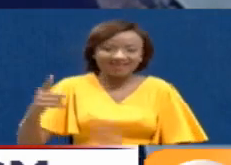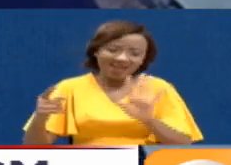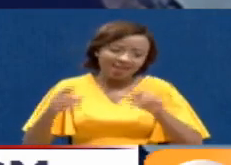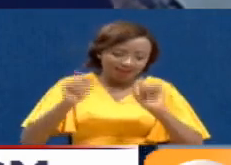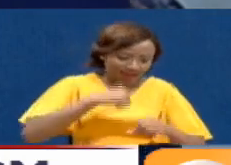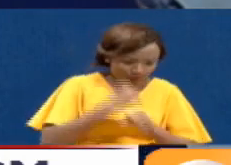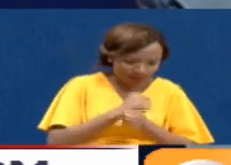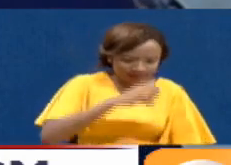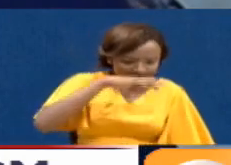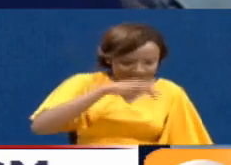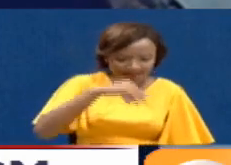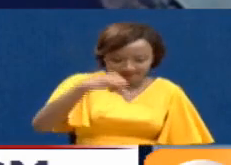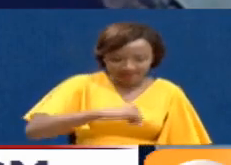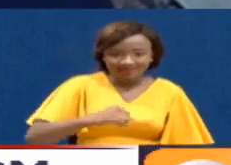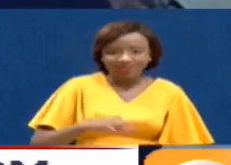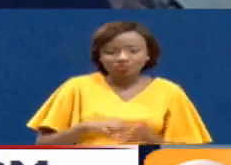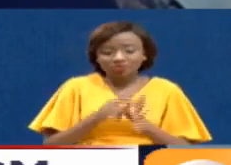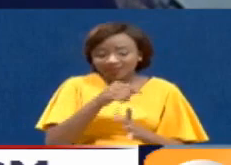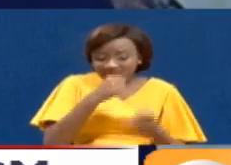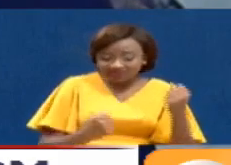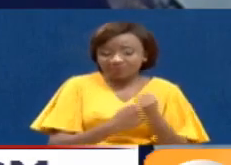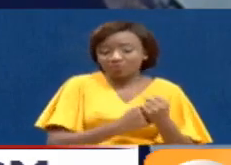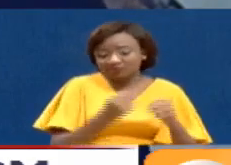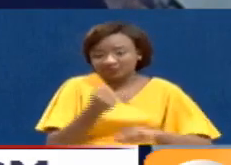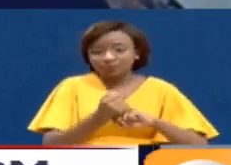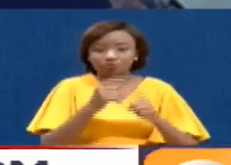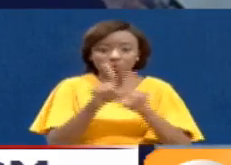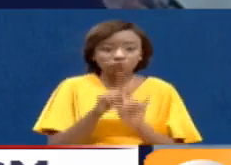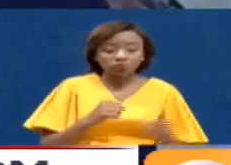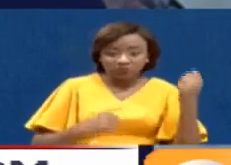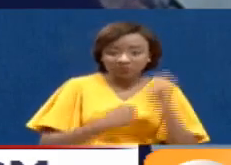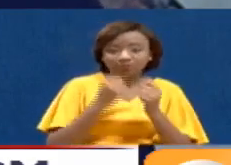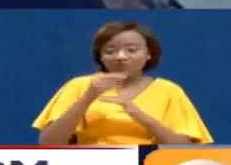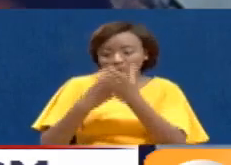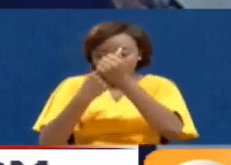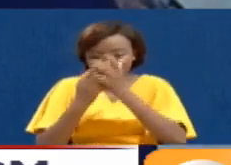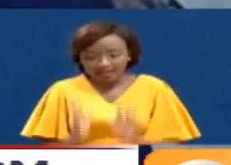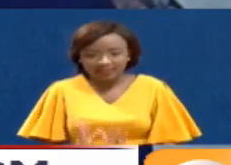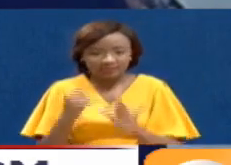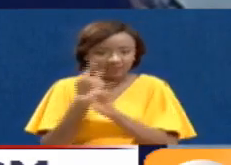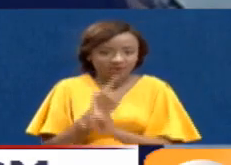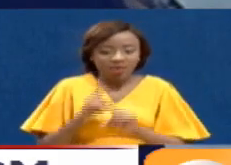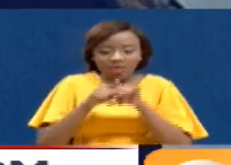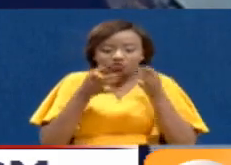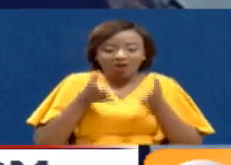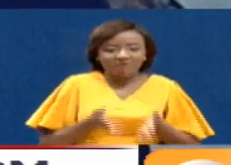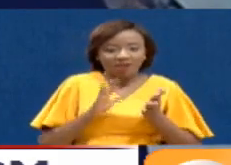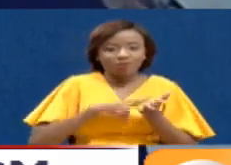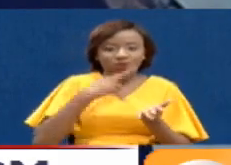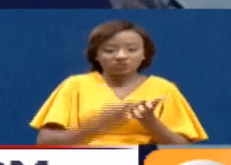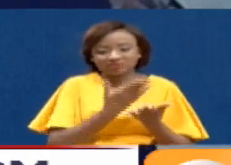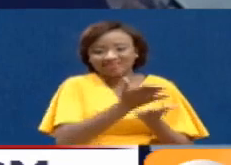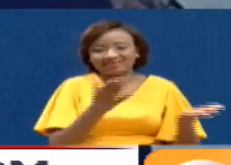do 100%, but with support of partners and judicious using of available resources and